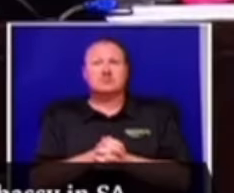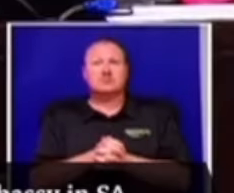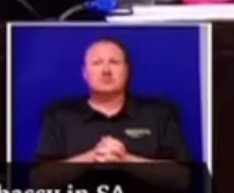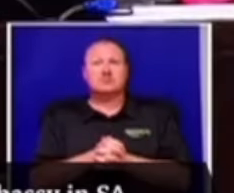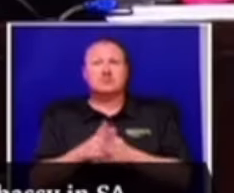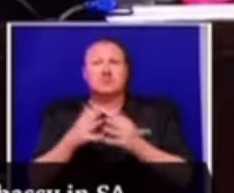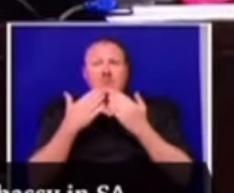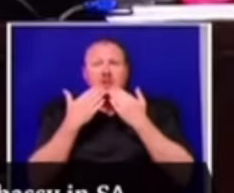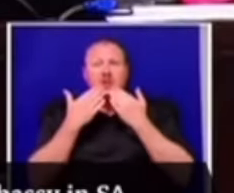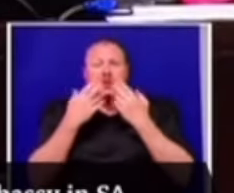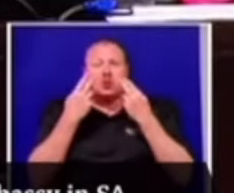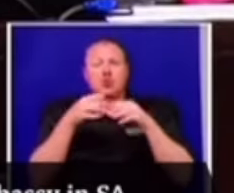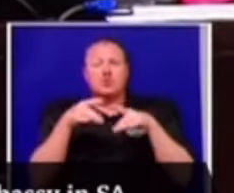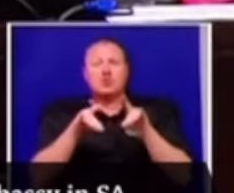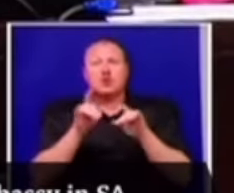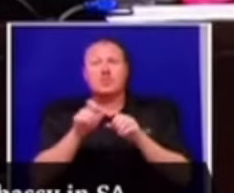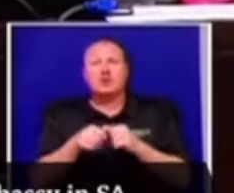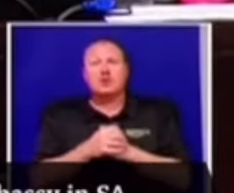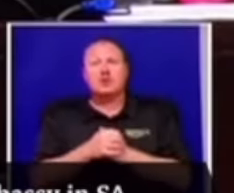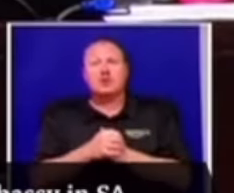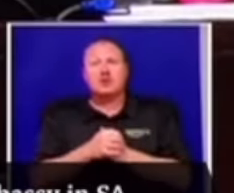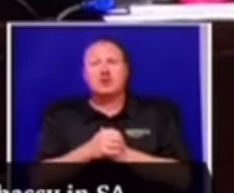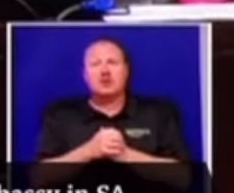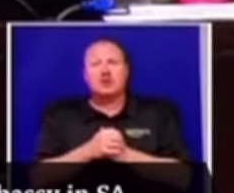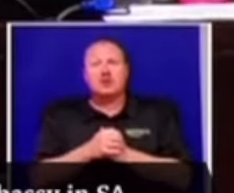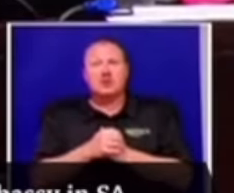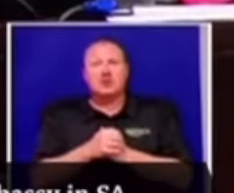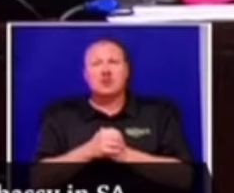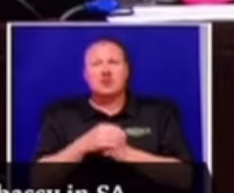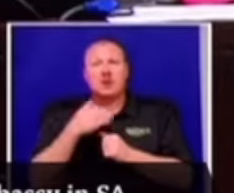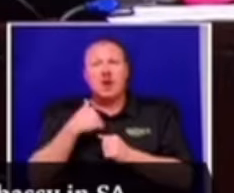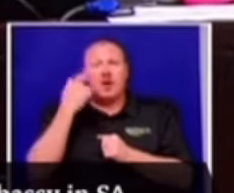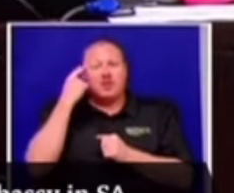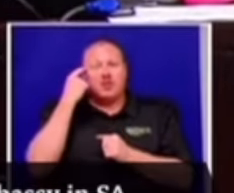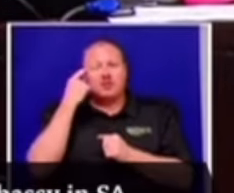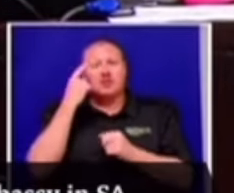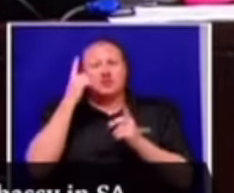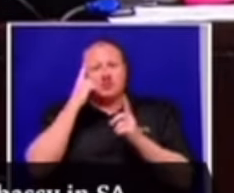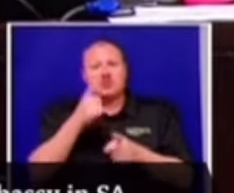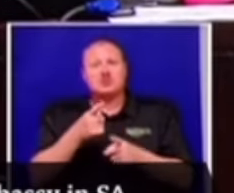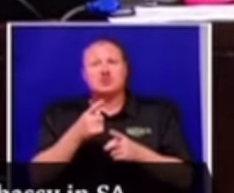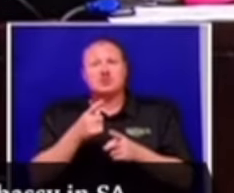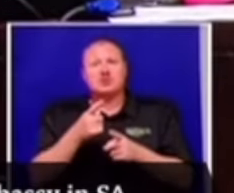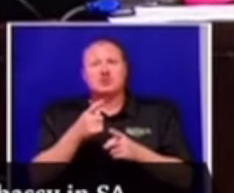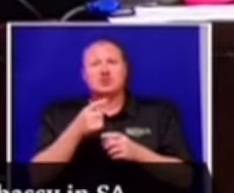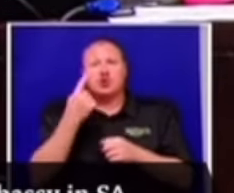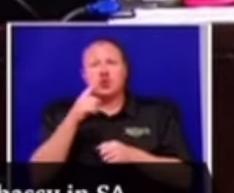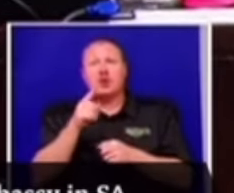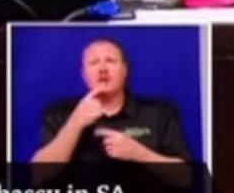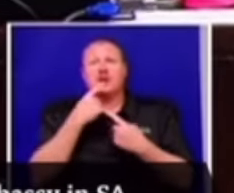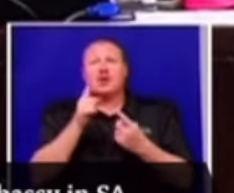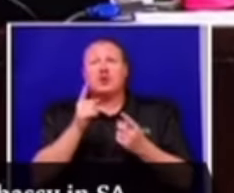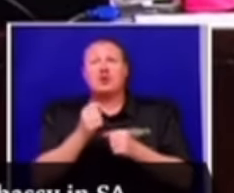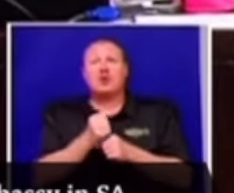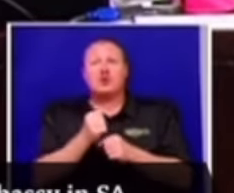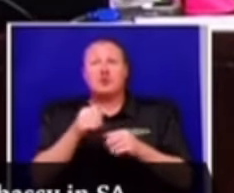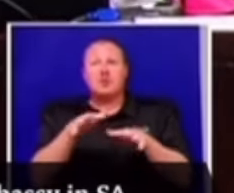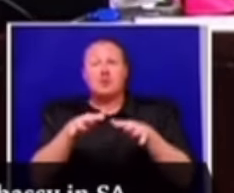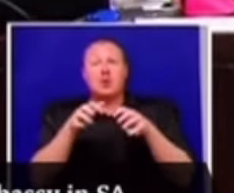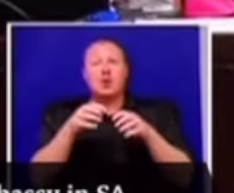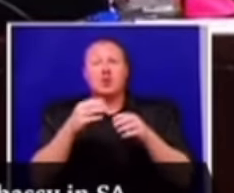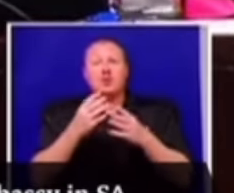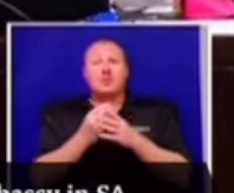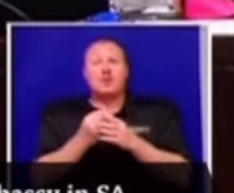before we take a deeper dive into this topic hit the like button you already know that this video is going to be good let's get this video to 1500